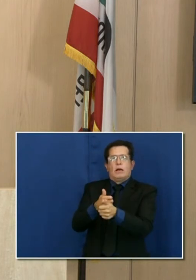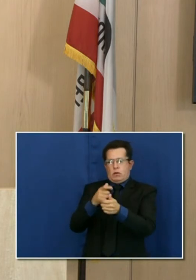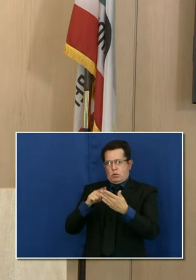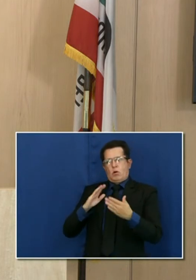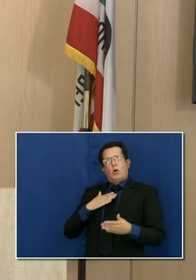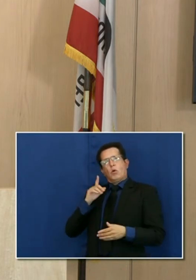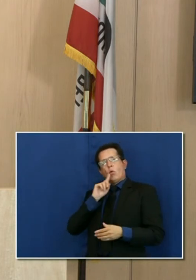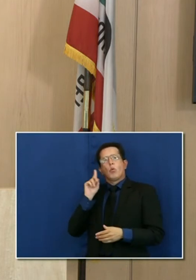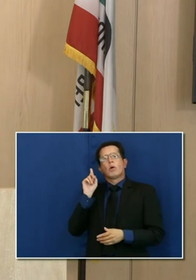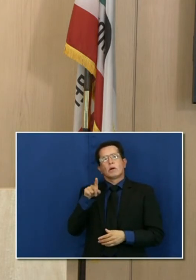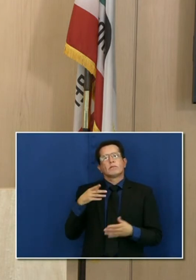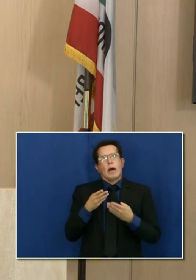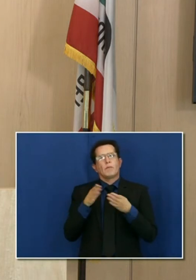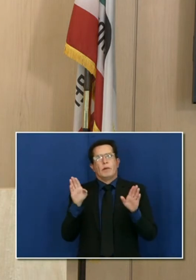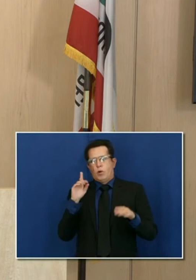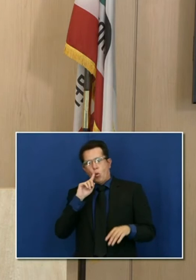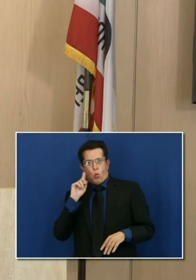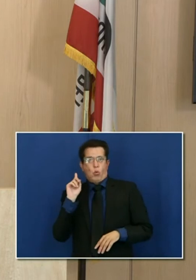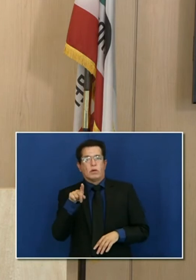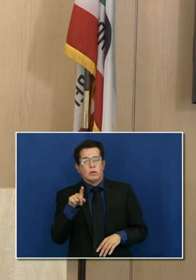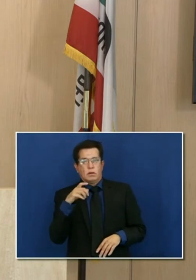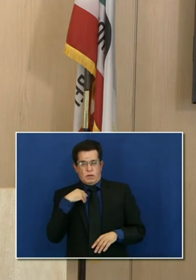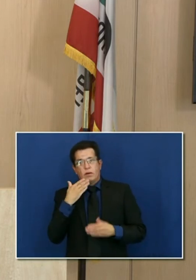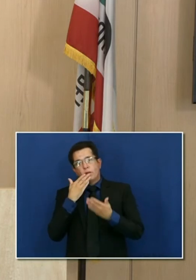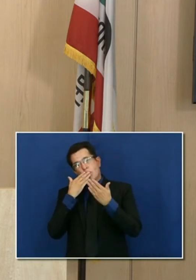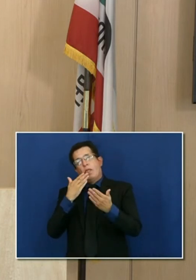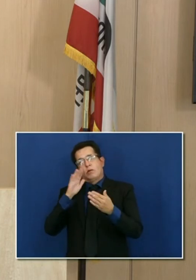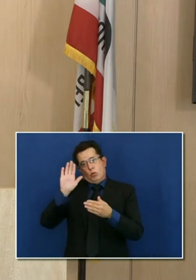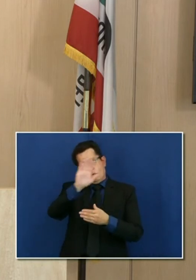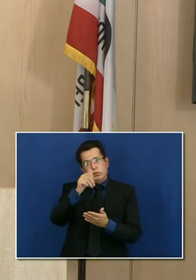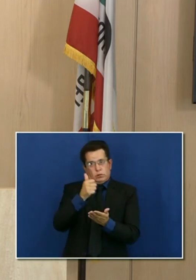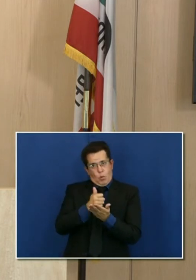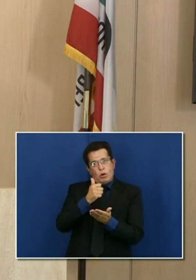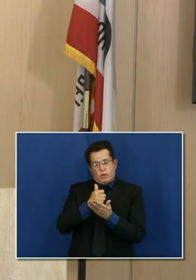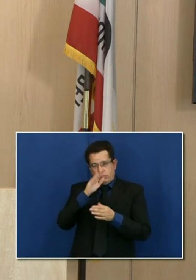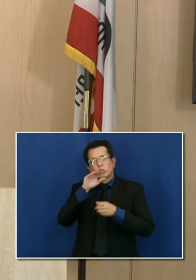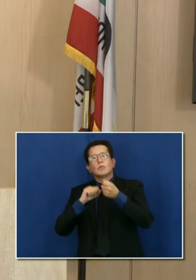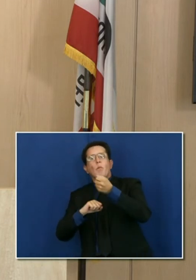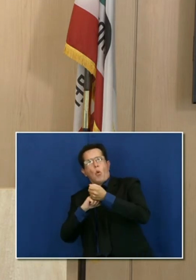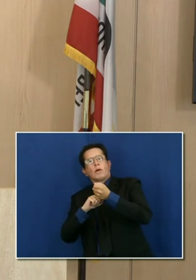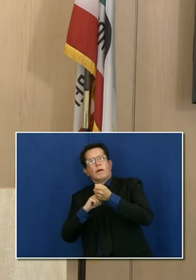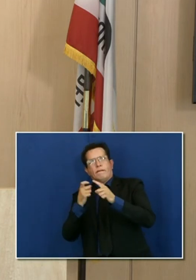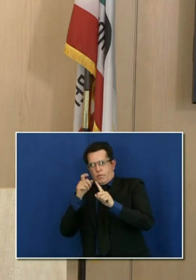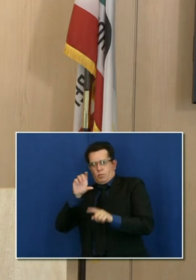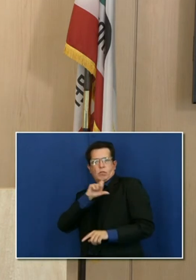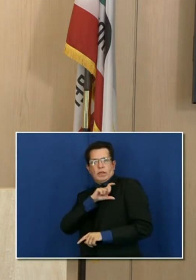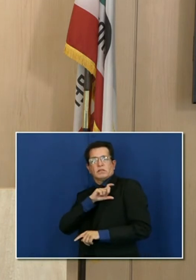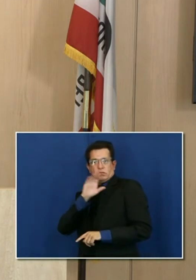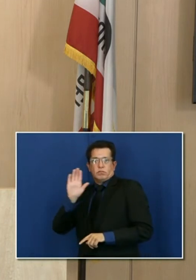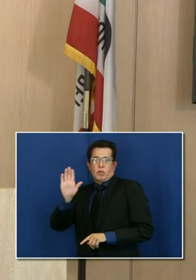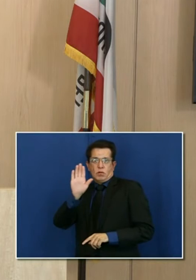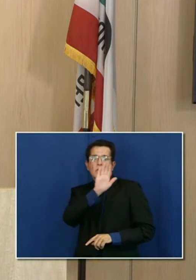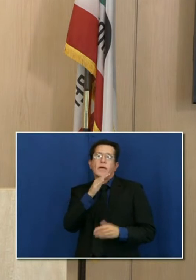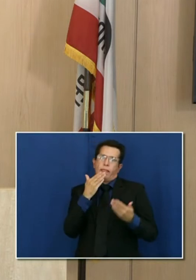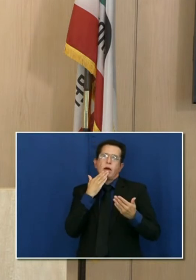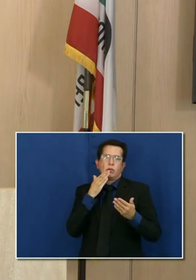health officer's orders. So we appreciate the support from our local jurisdictions to that end.